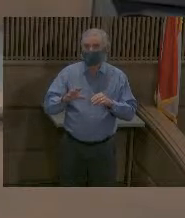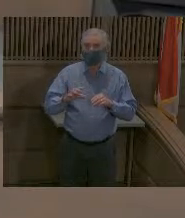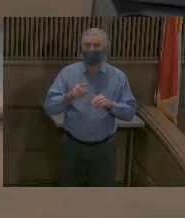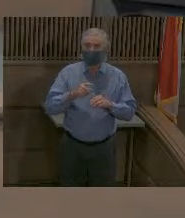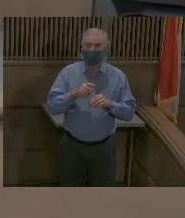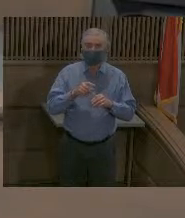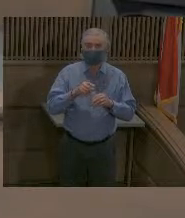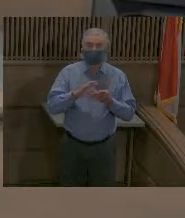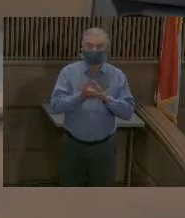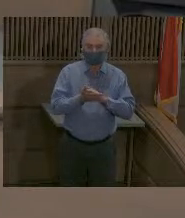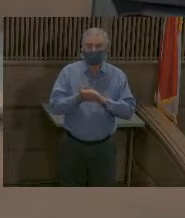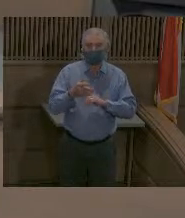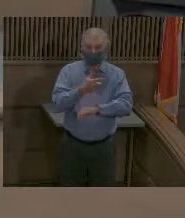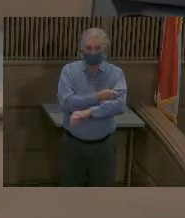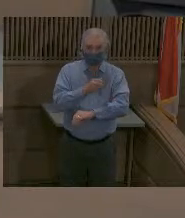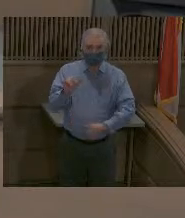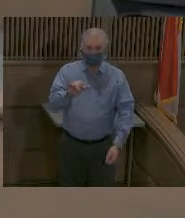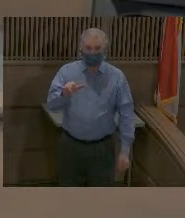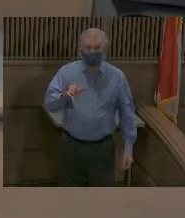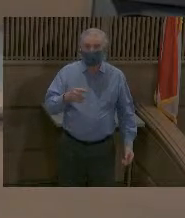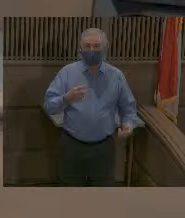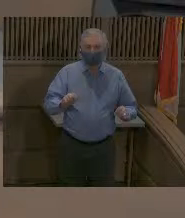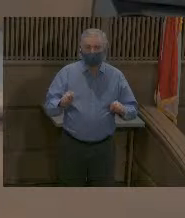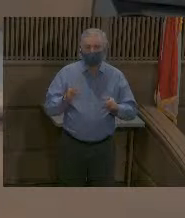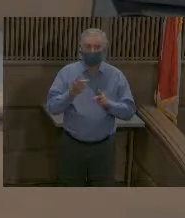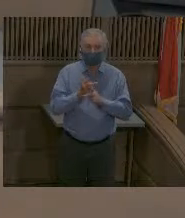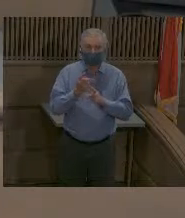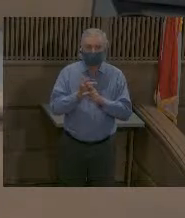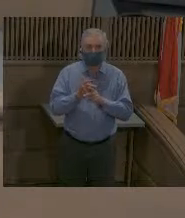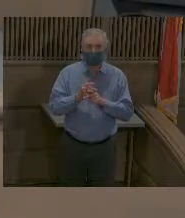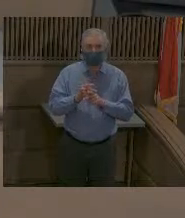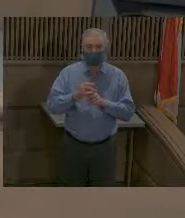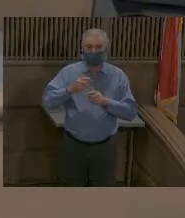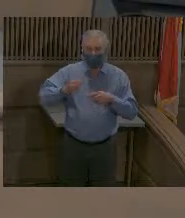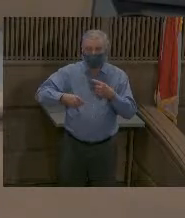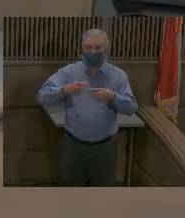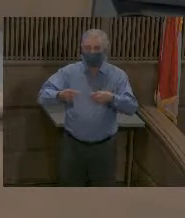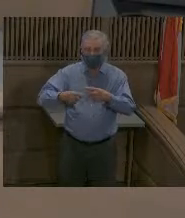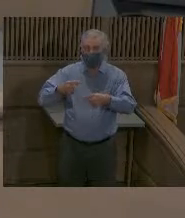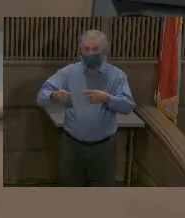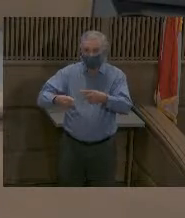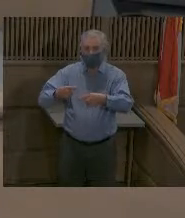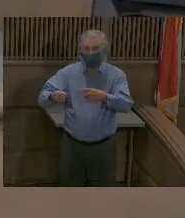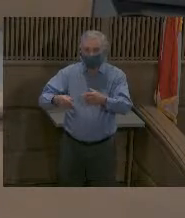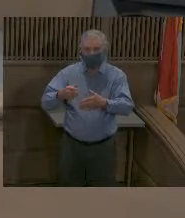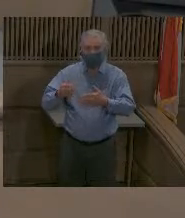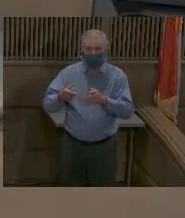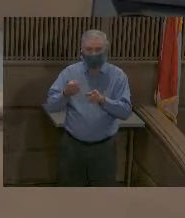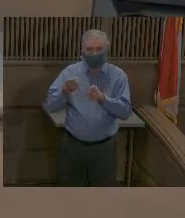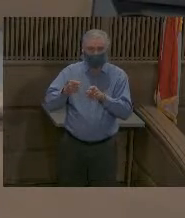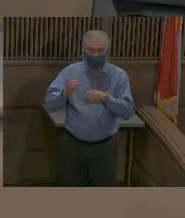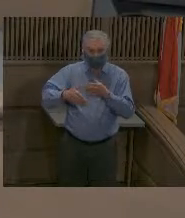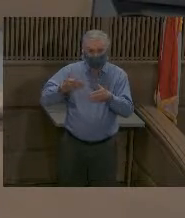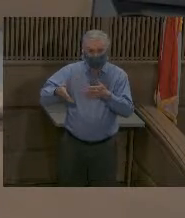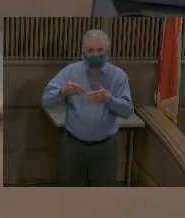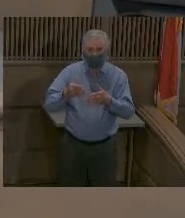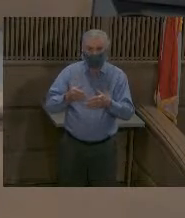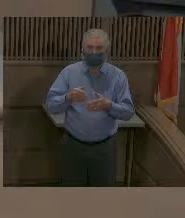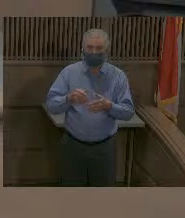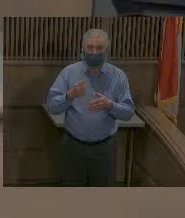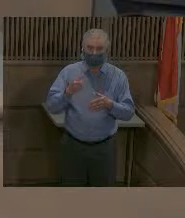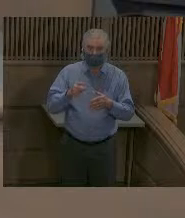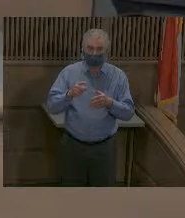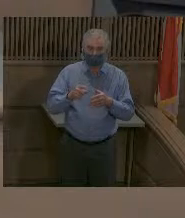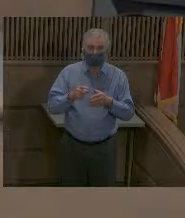HealthWorks. We're trying to keep up the pace so that we can ensure everyone is vaccinated as long as the supply of vaccines